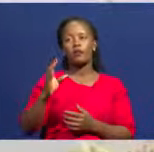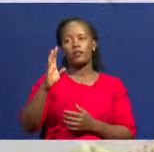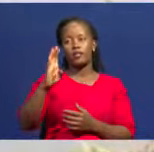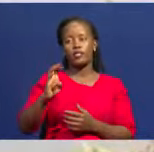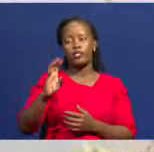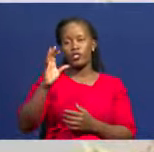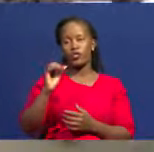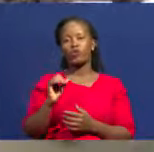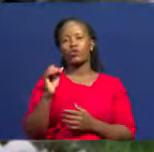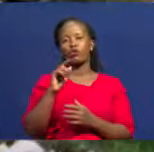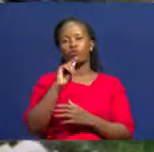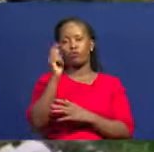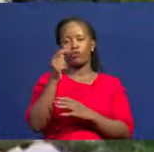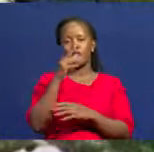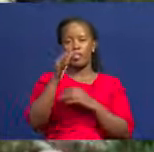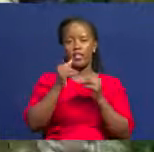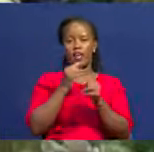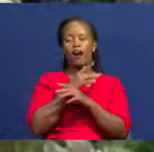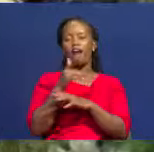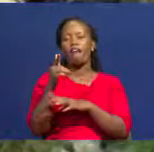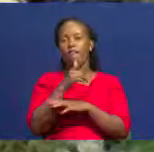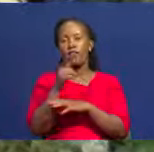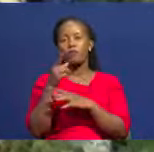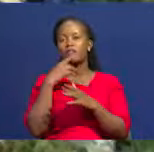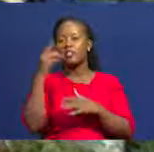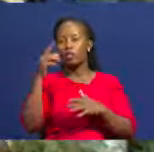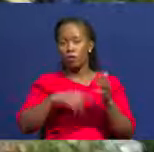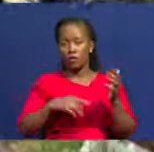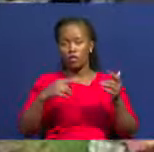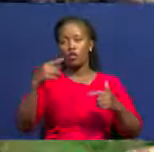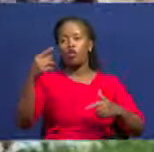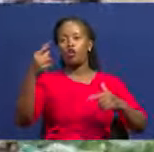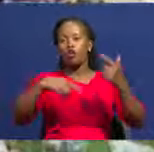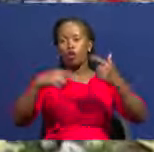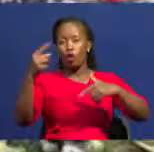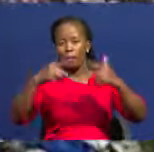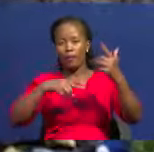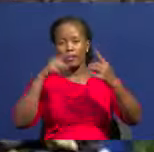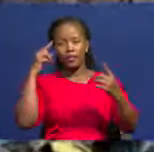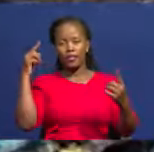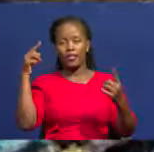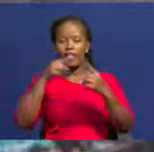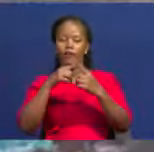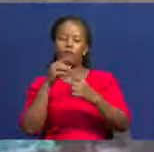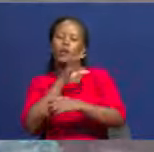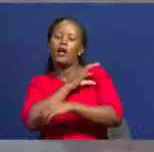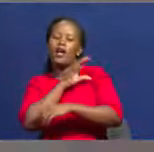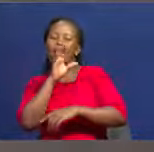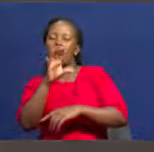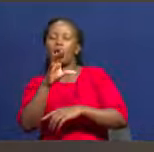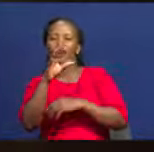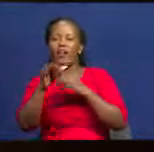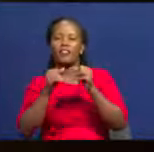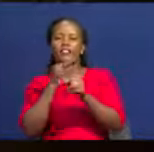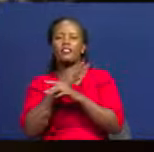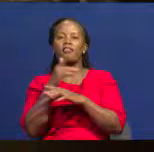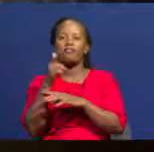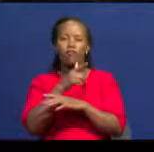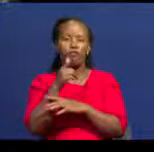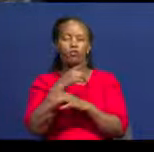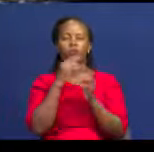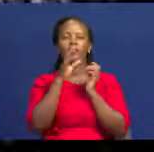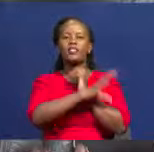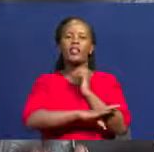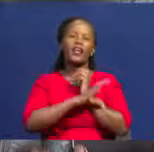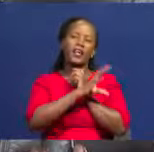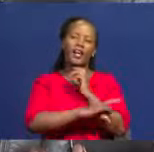Owase observed that the competition aims at powering the growth of the local film industry countrywide. We provided this